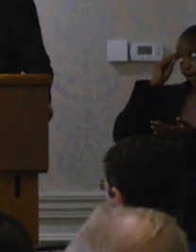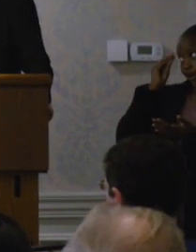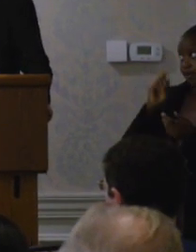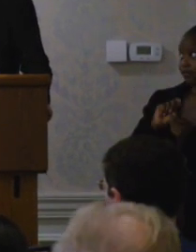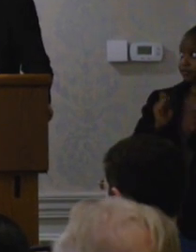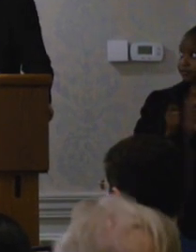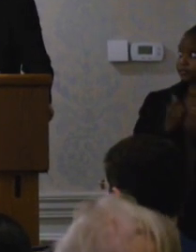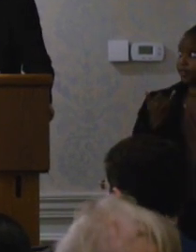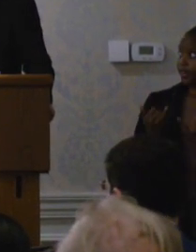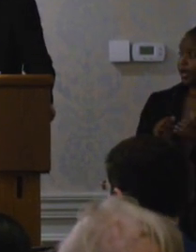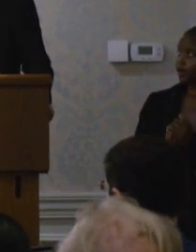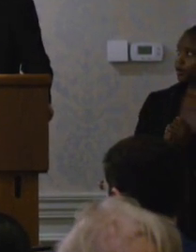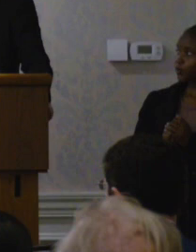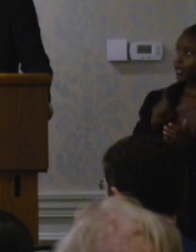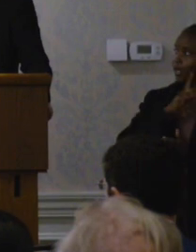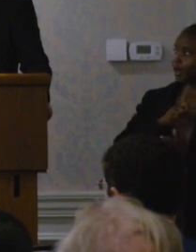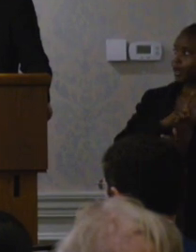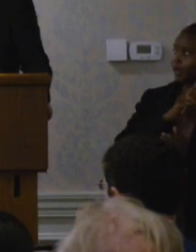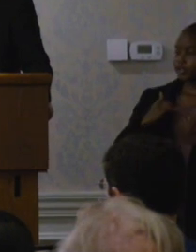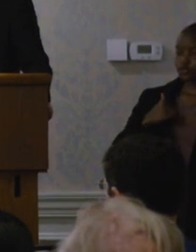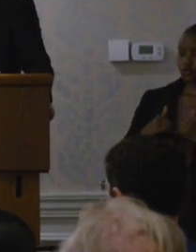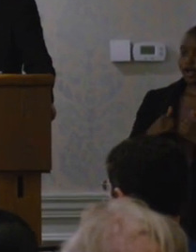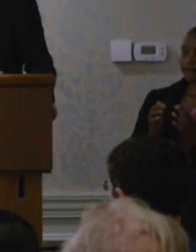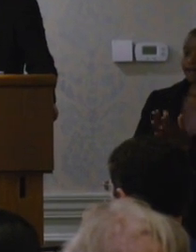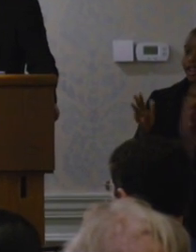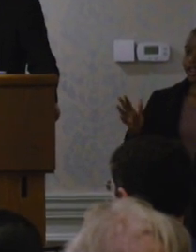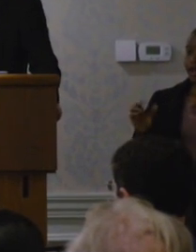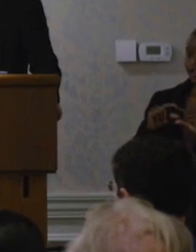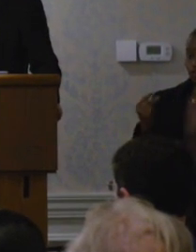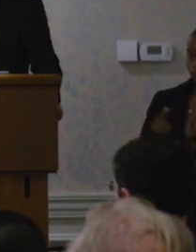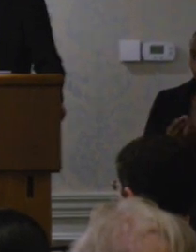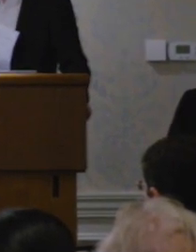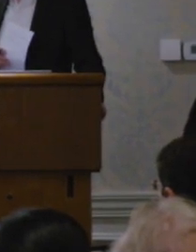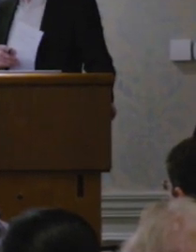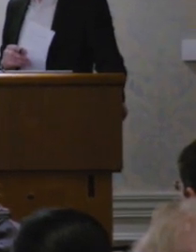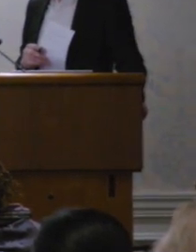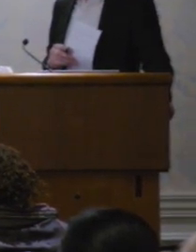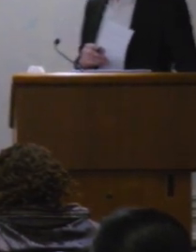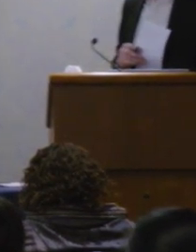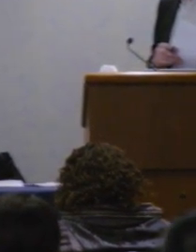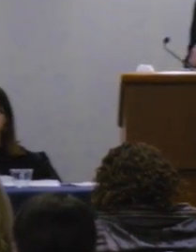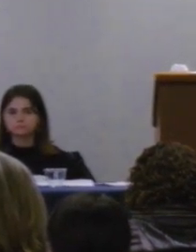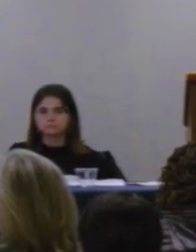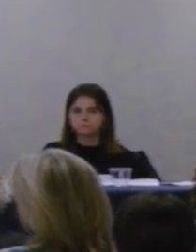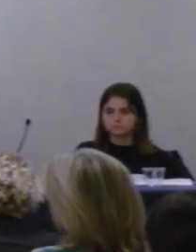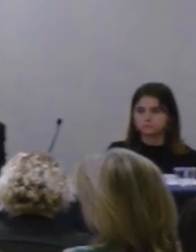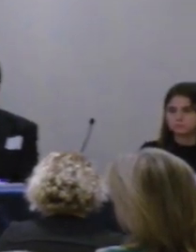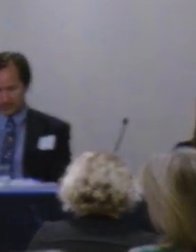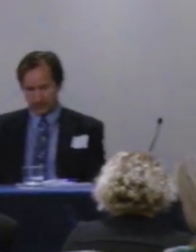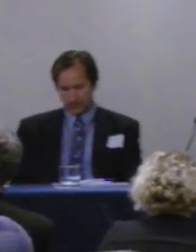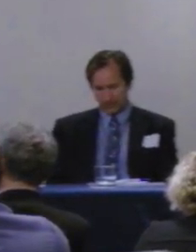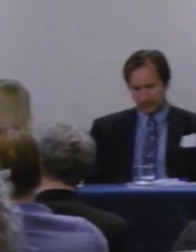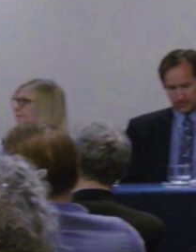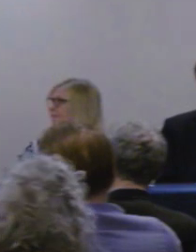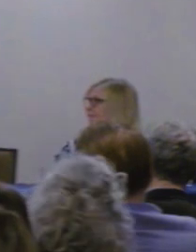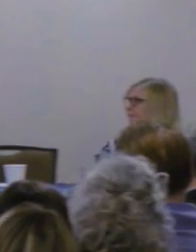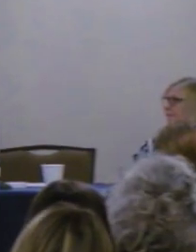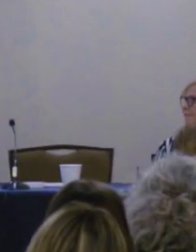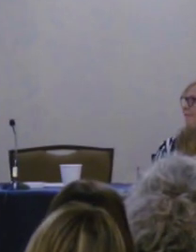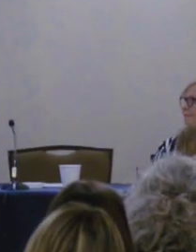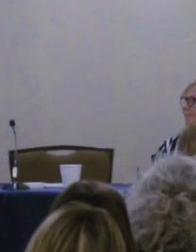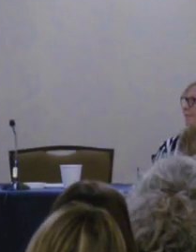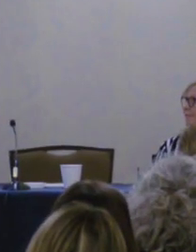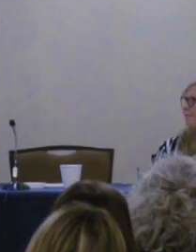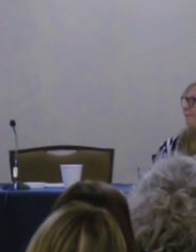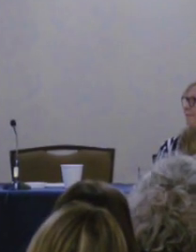very fortunate to have a large group of partners involved in this, and as I've said, all of us were kind of struggling with how